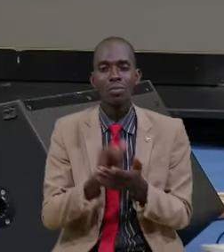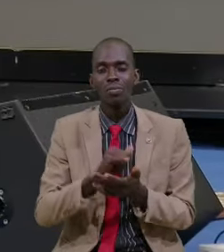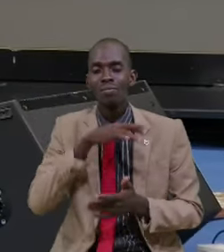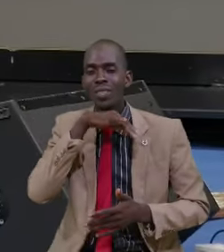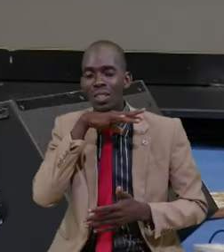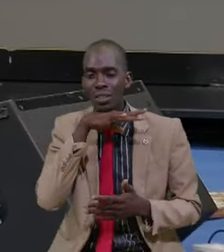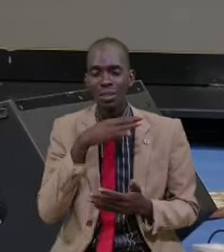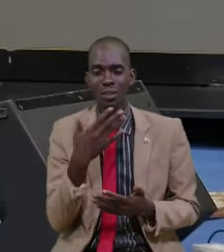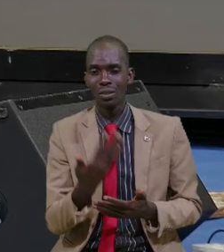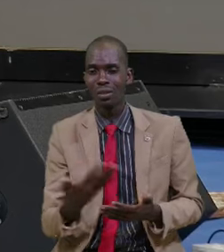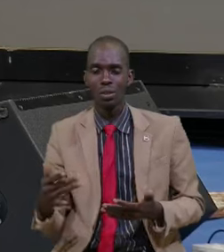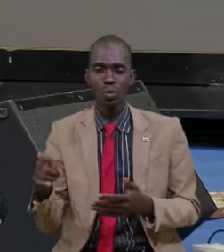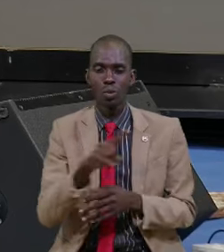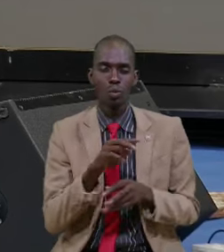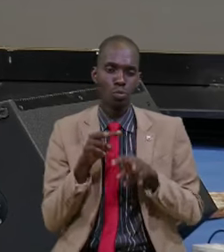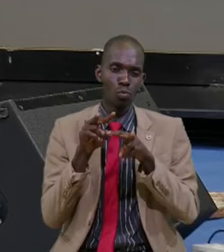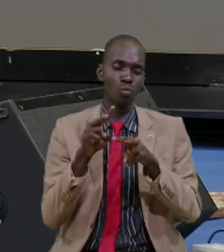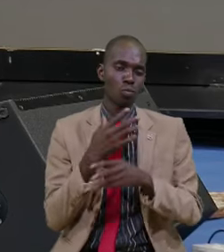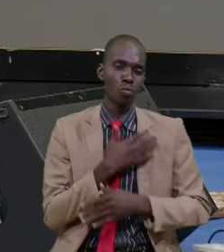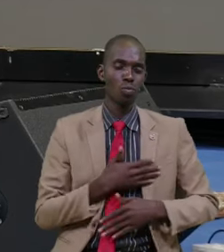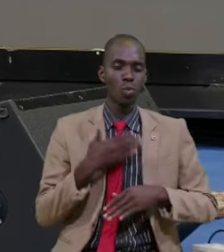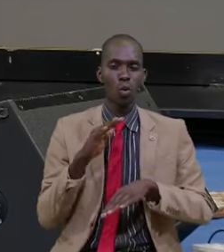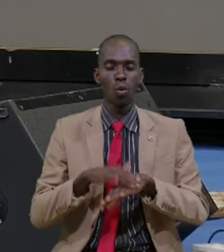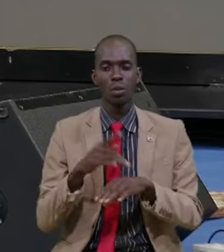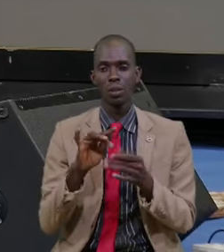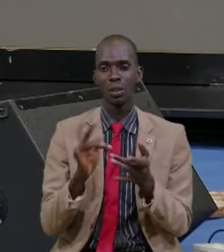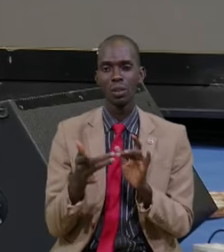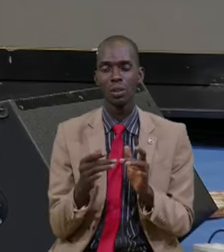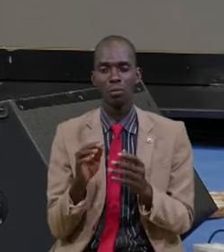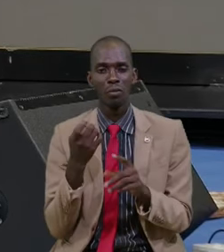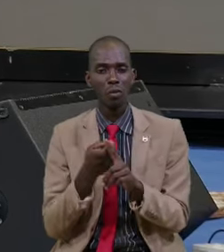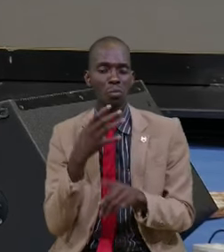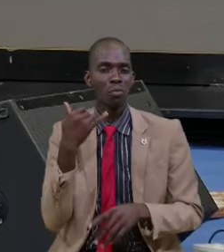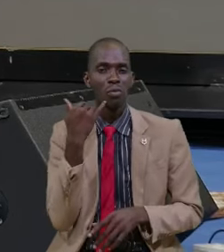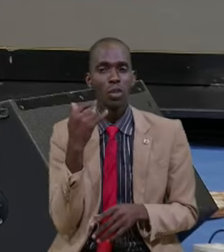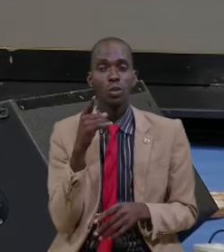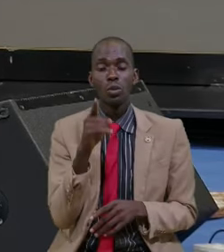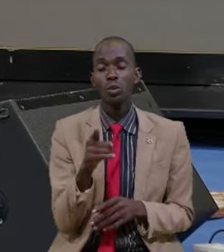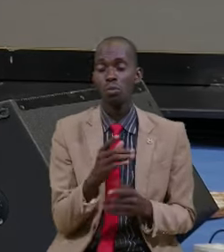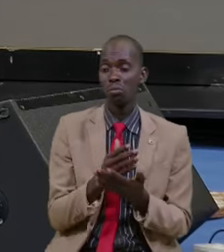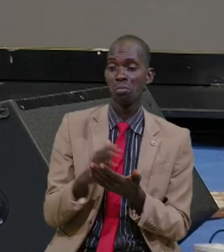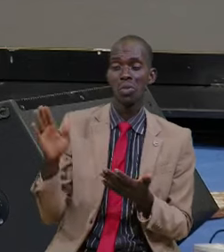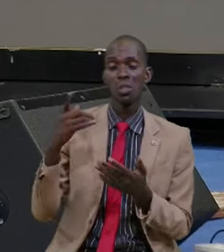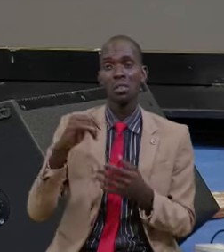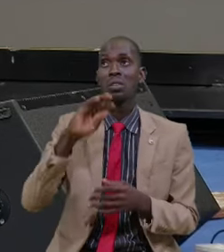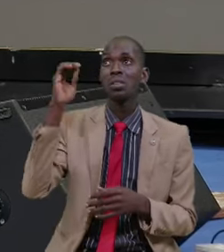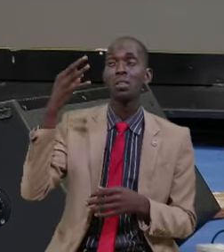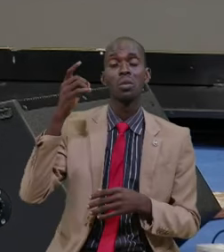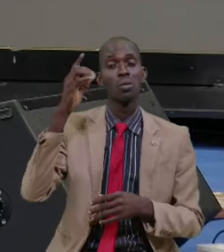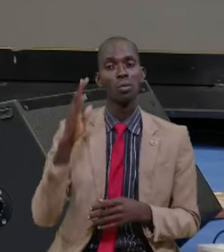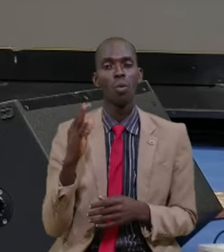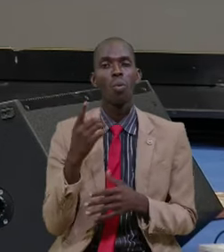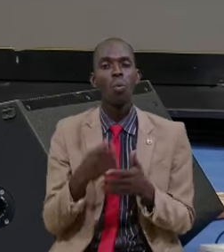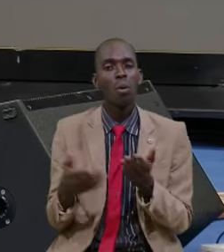looking at. You enjoy that more than you enjoy the grace of God. What causes corruption?